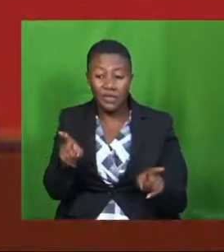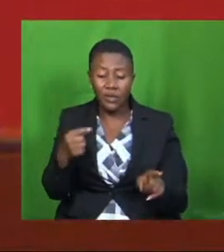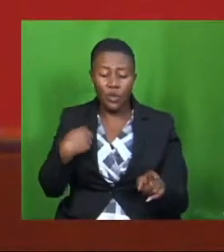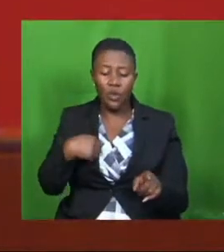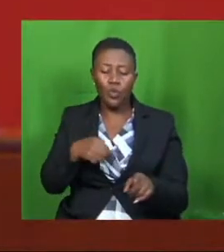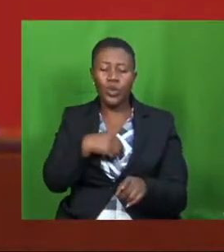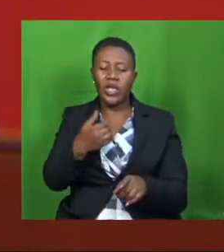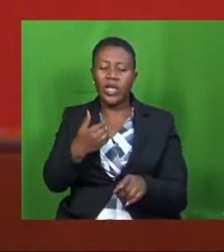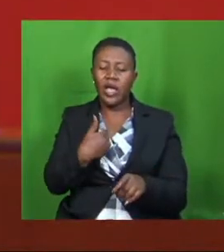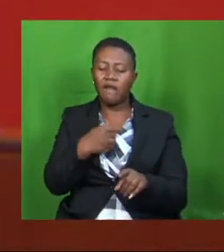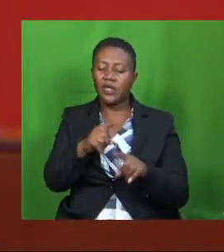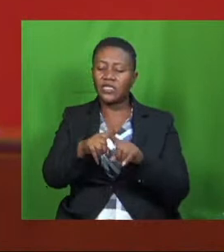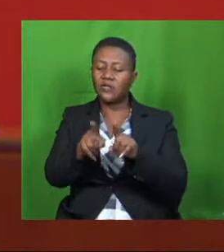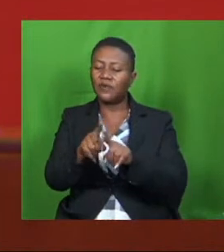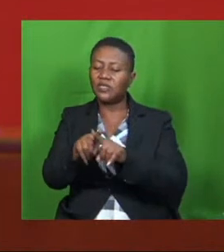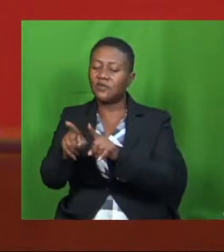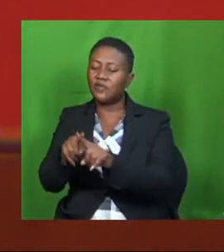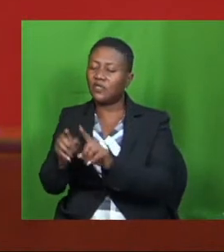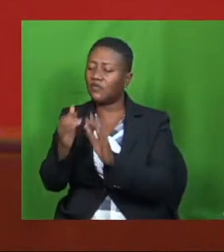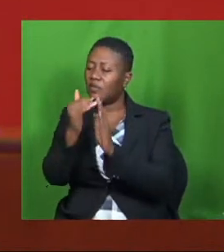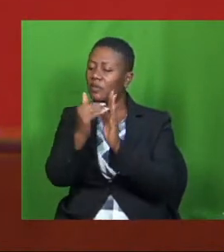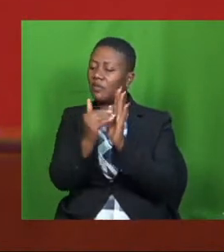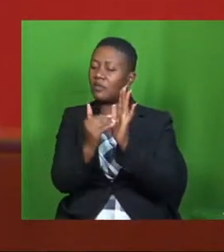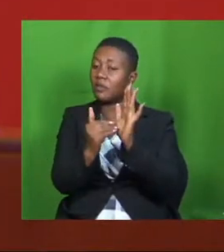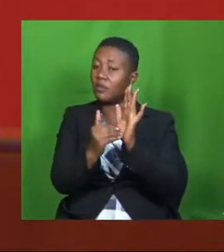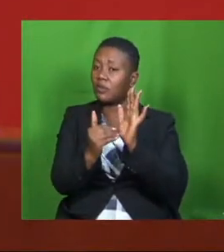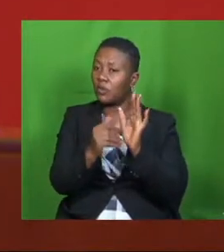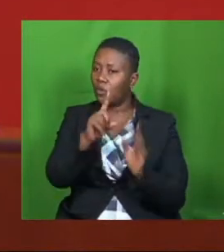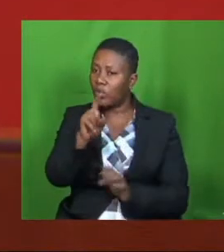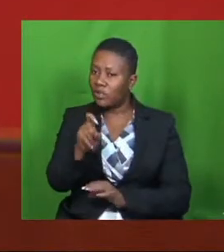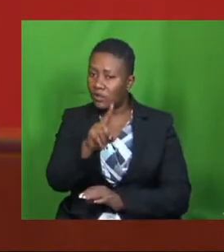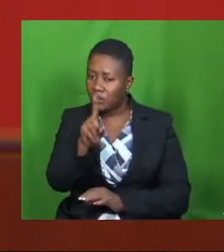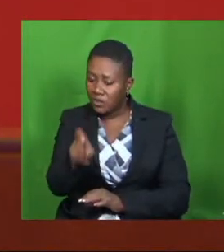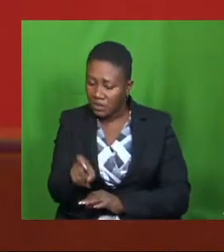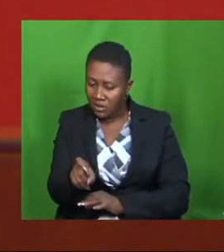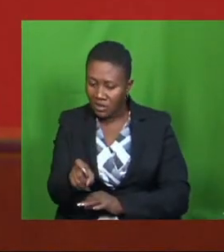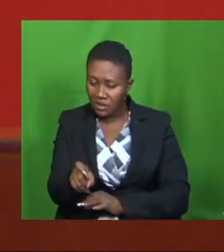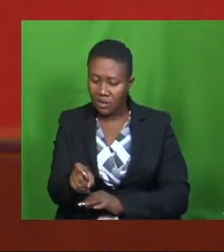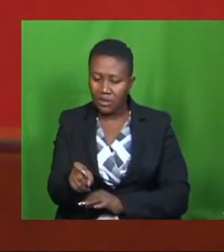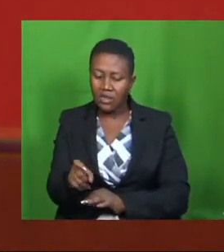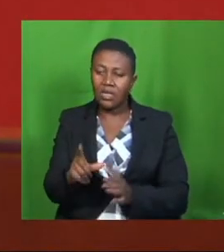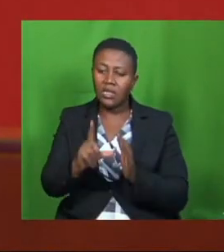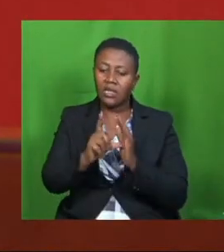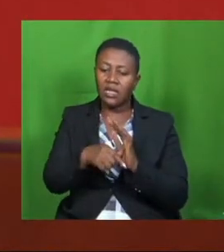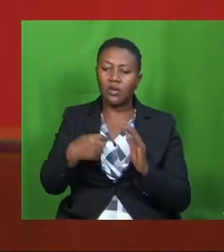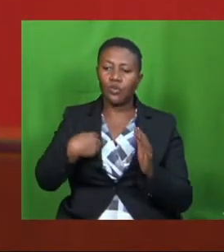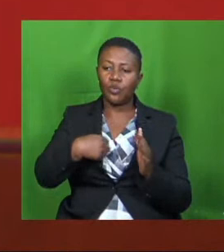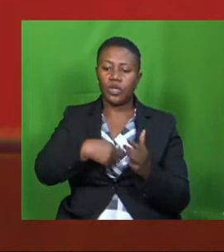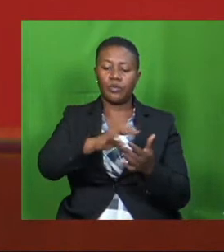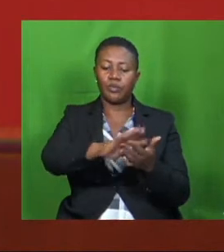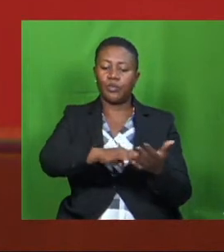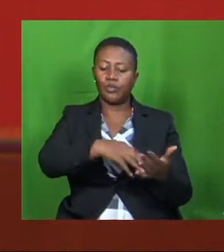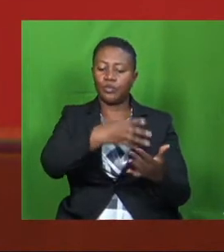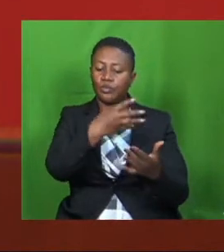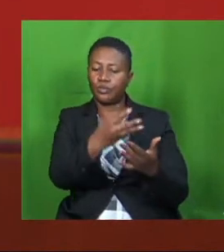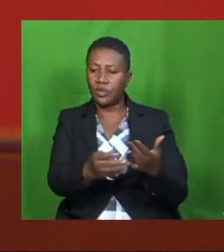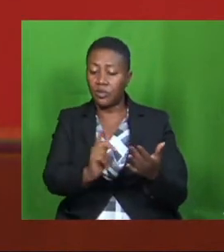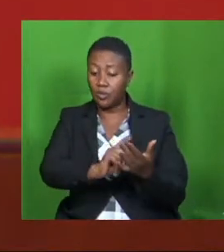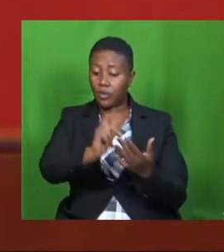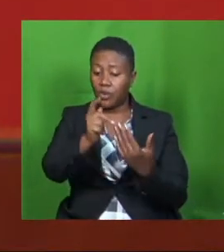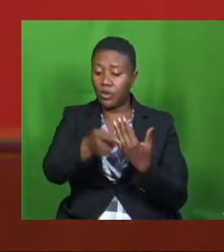respond to our requests. However, if it becomes necessary because of certain circumstances, as